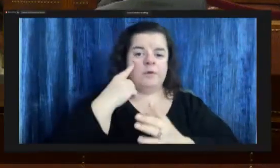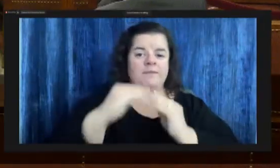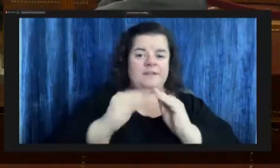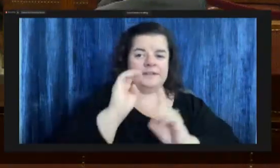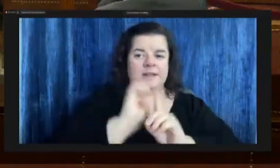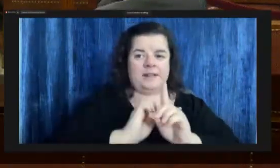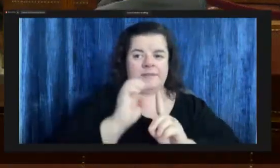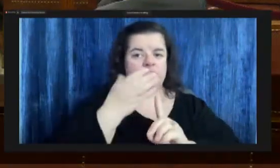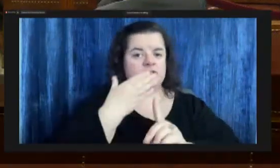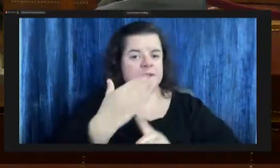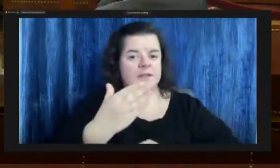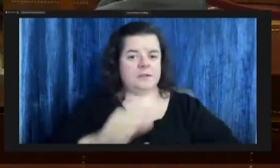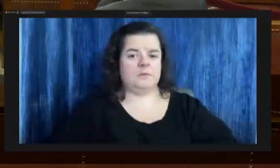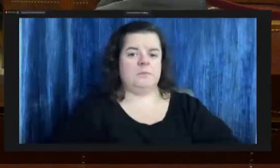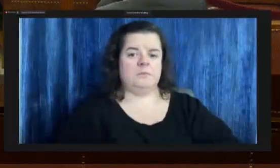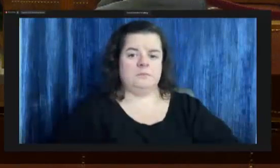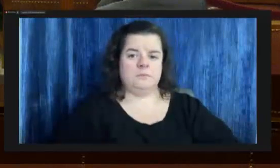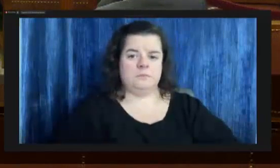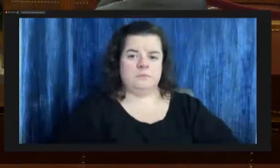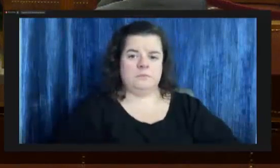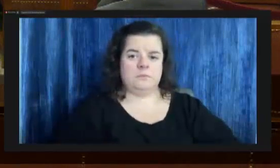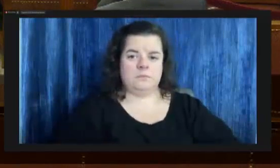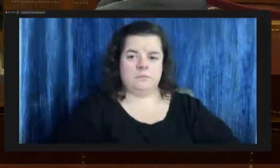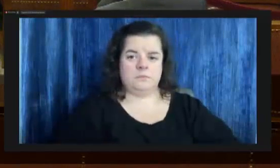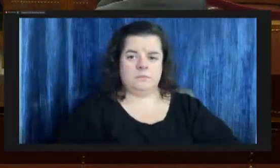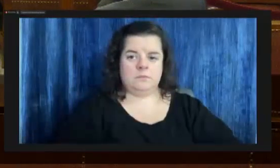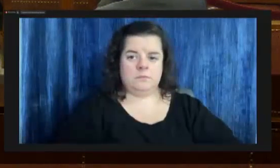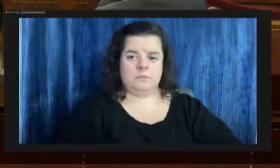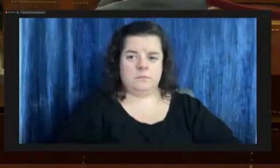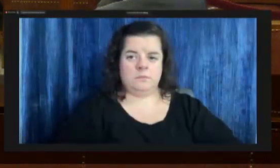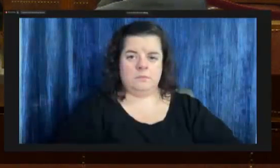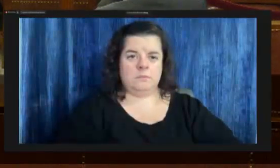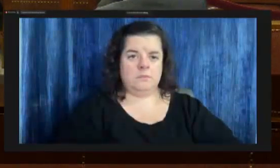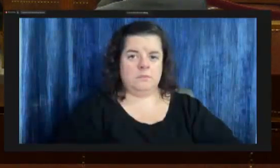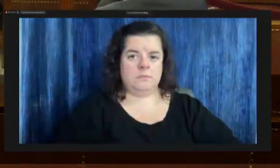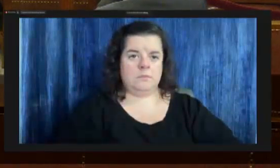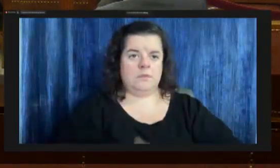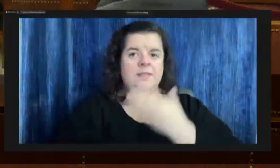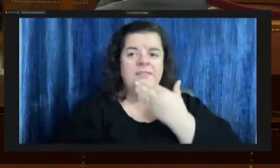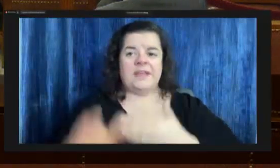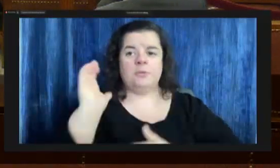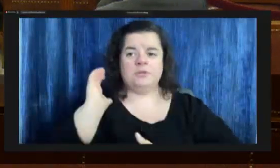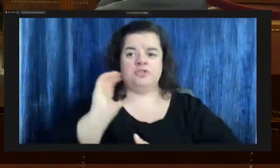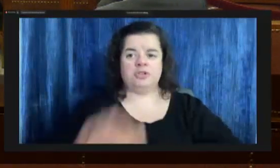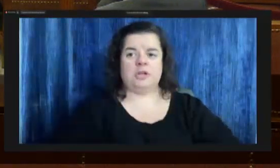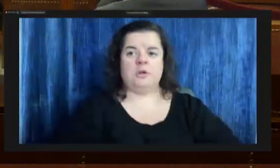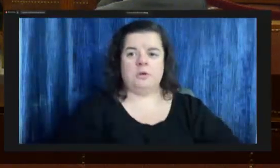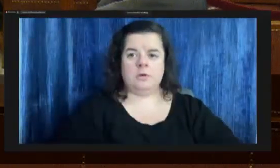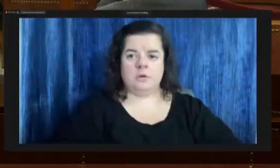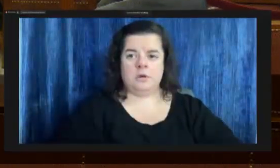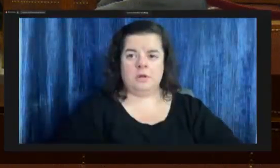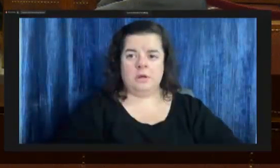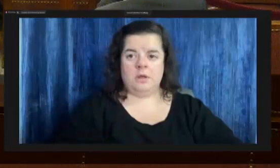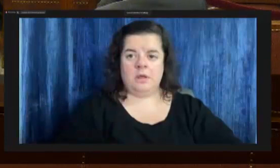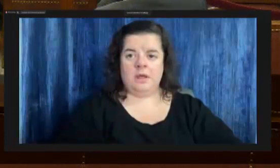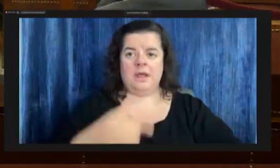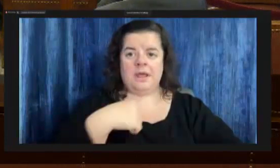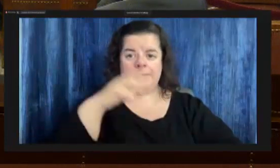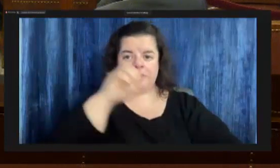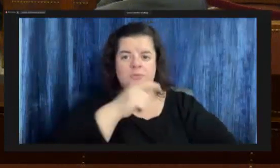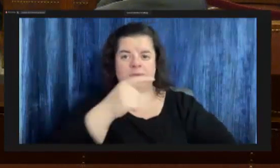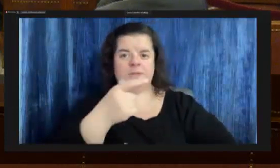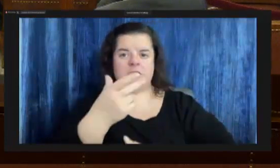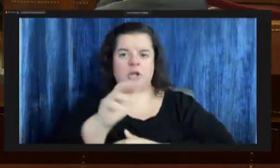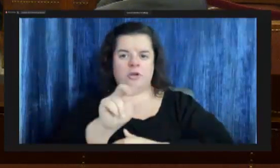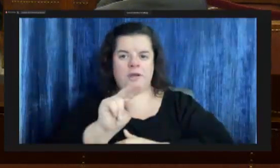you. Thank you, Councilman Coghill. Thank you, Mr. Chair. So I'm assuming this is the Grant Street side of the